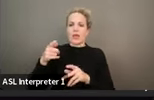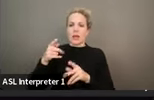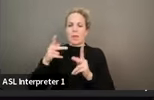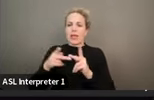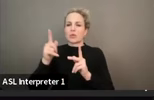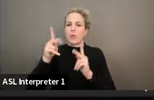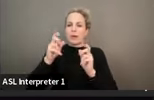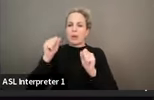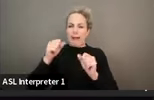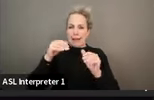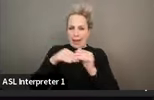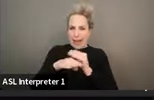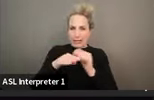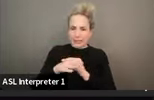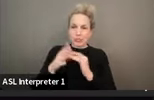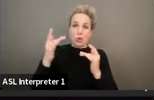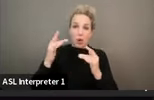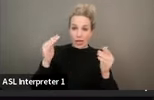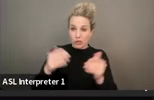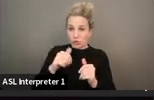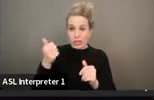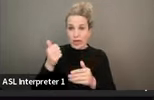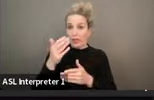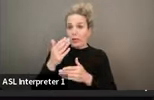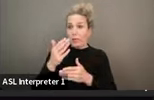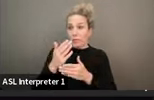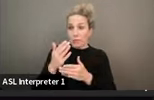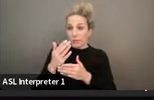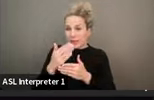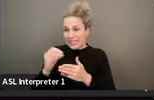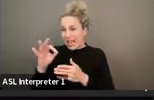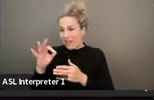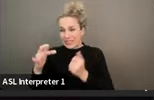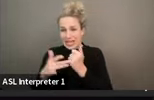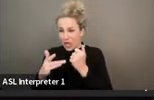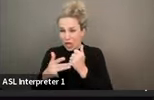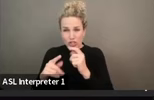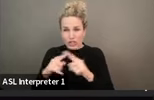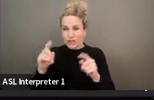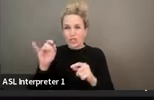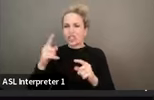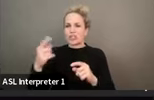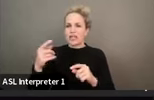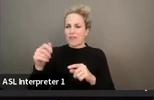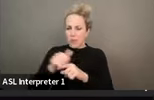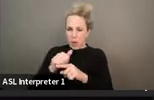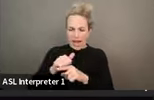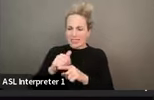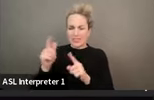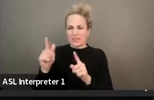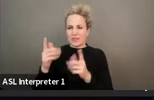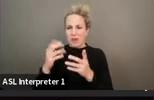can access them. And so why introduce another piece of technology or a different joystick and have them practice that, which might not